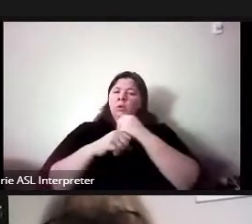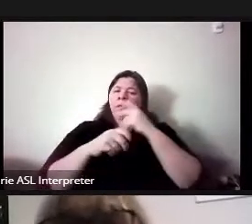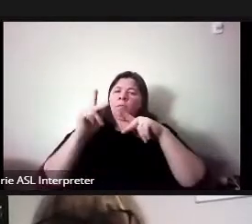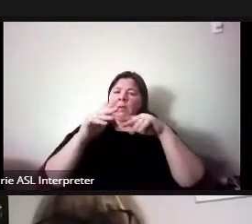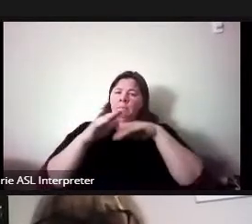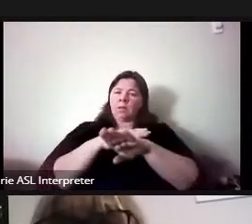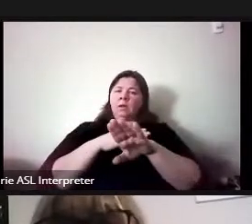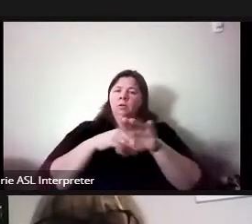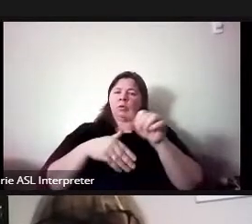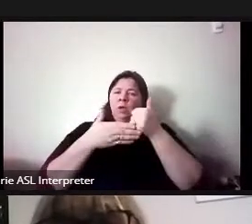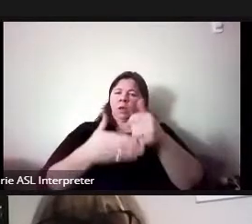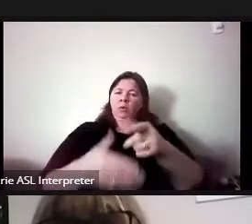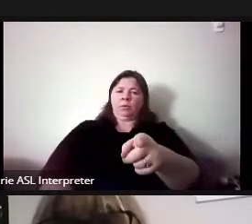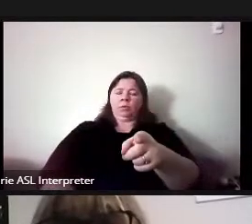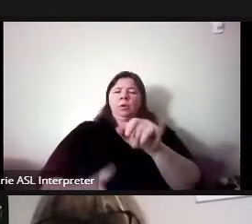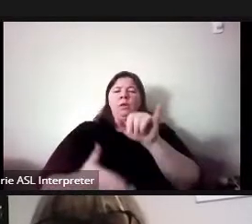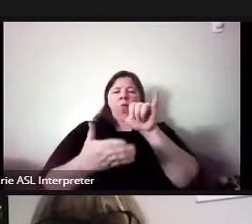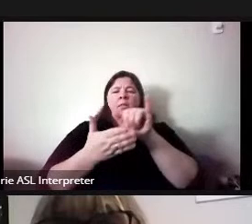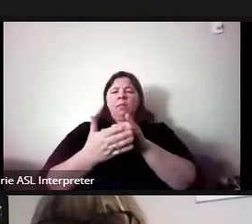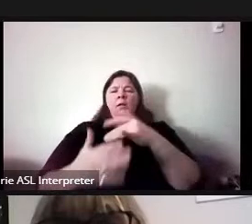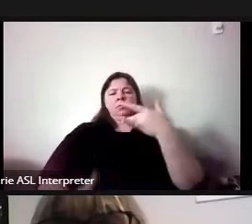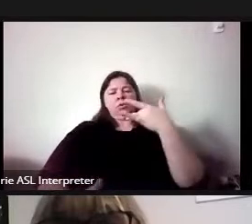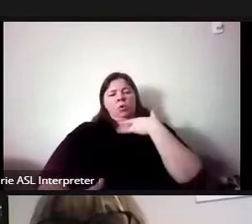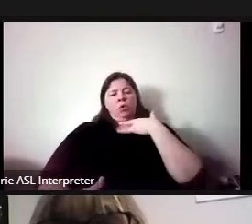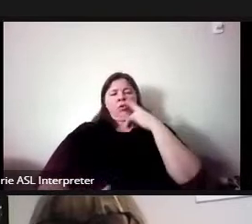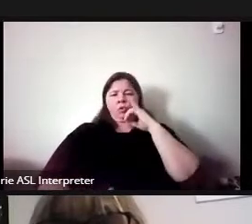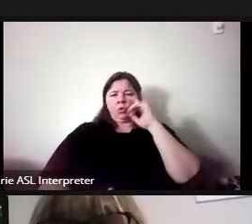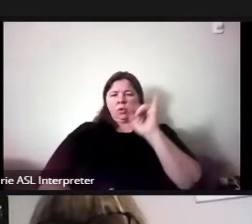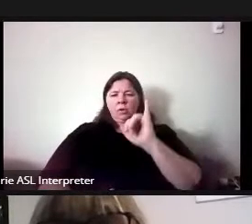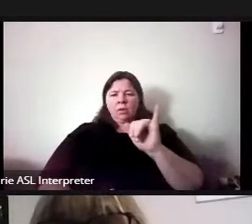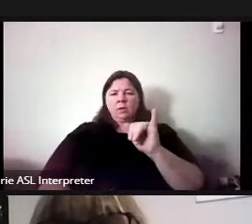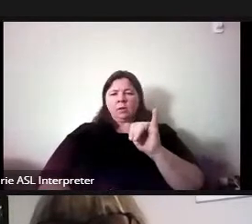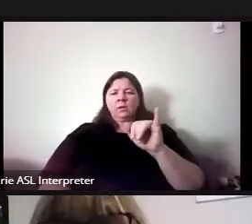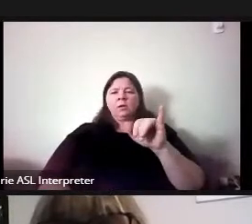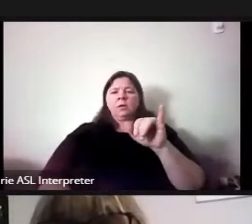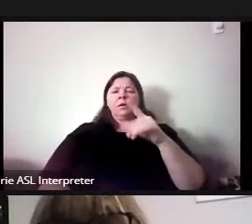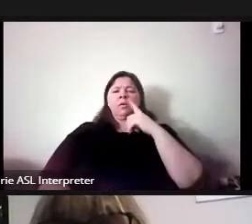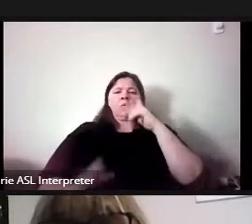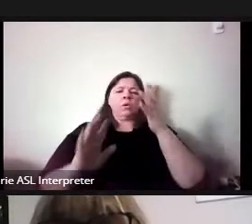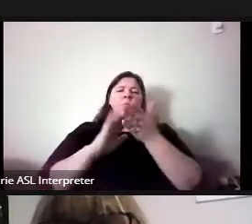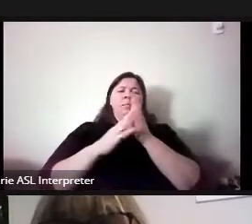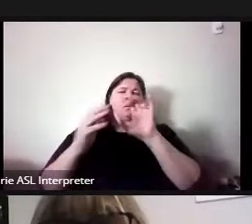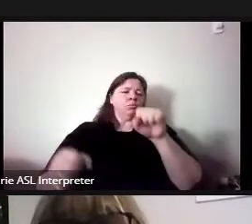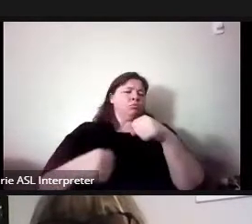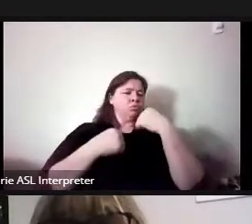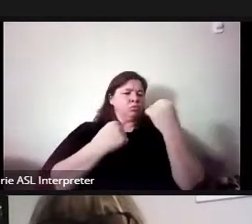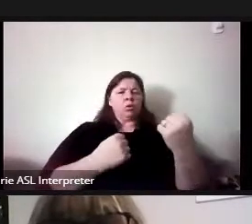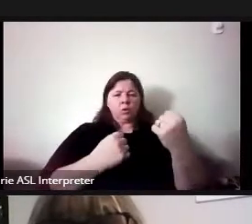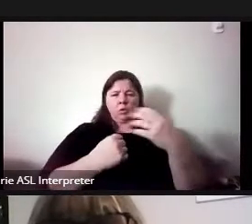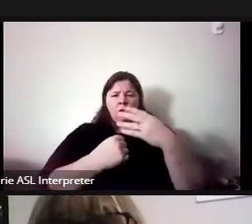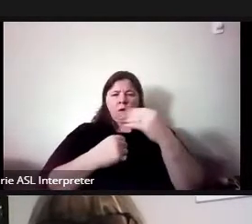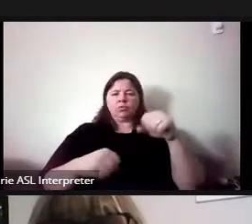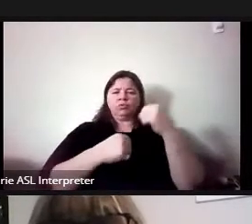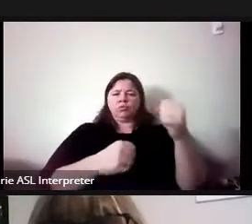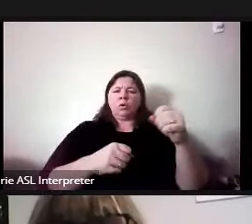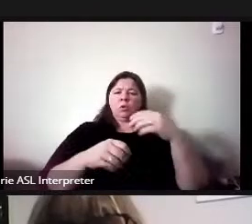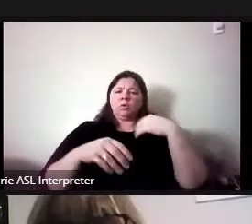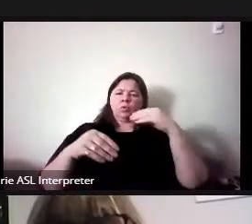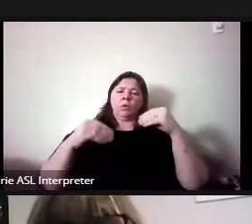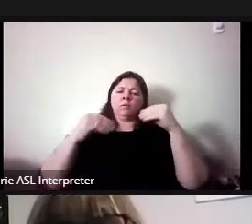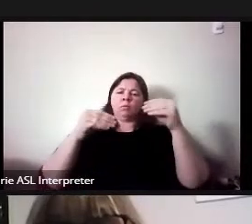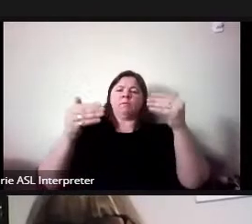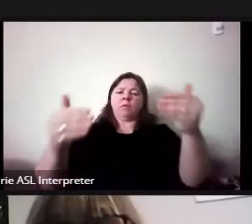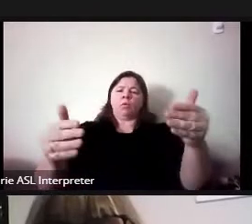in to help you. That's what the heart is. And that's just going to get stronger and stronger as we move forward with